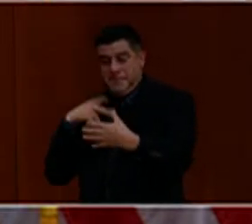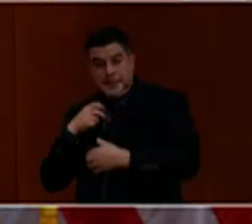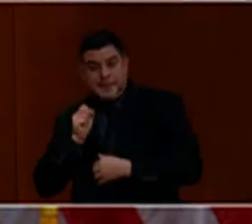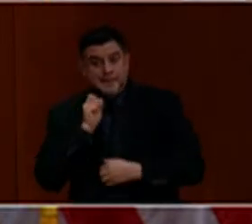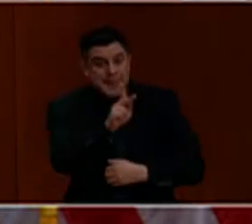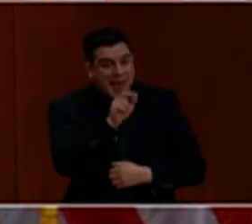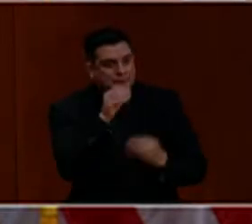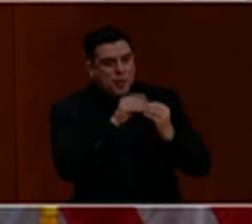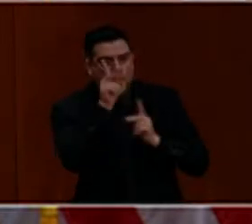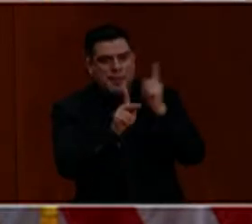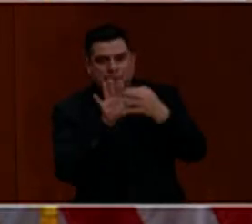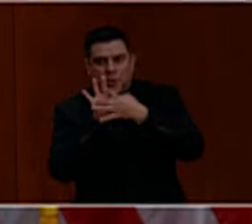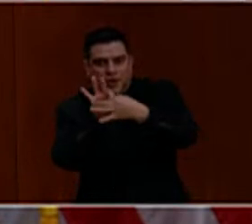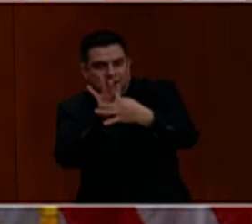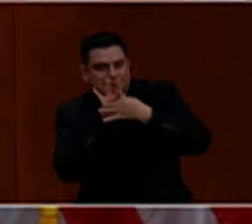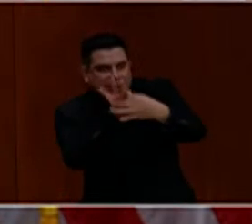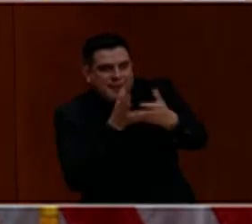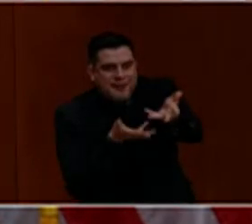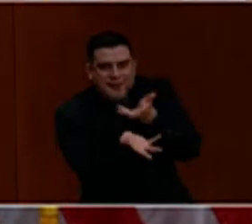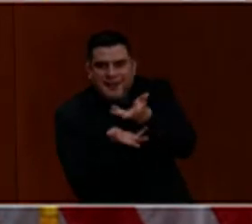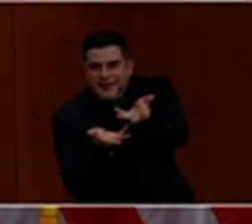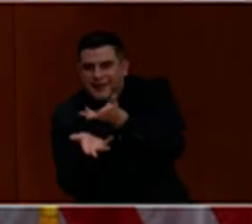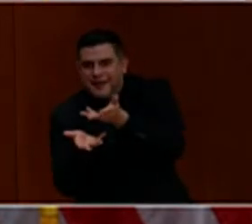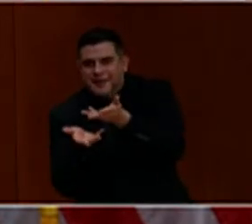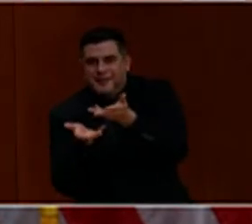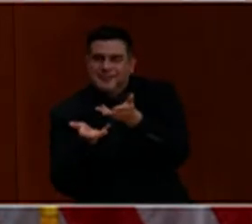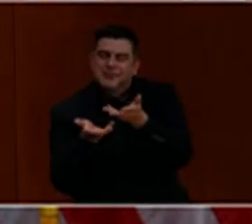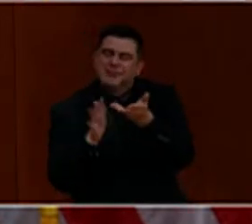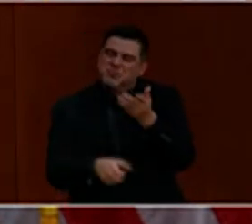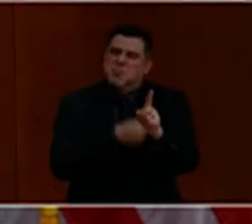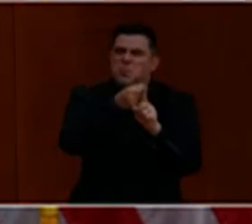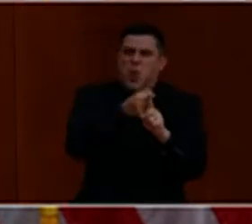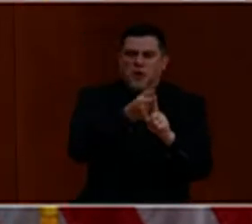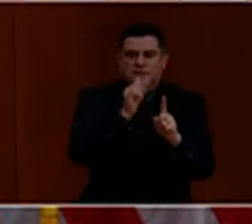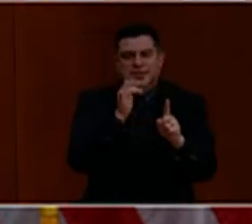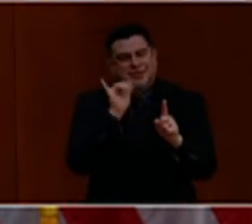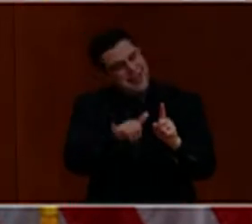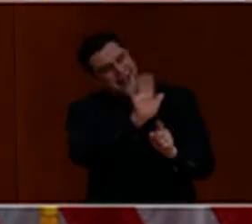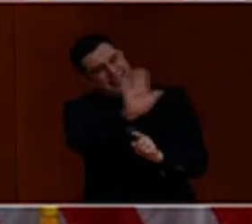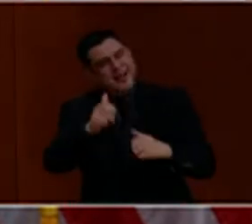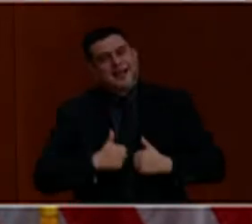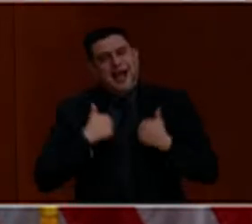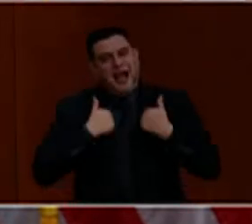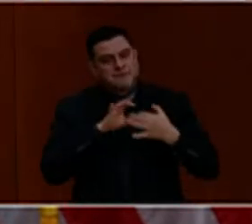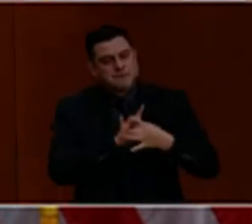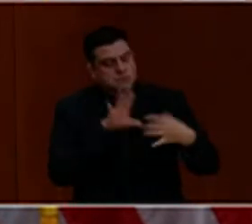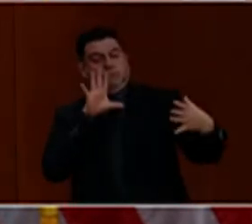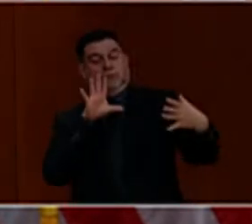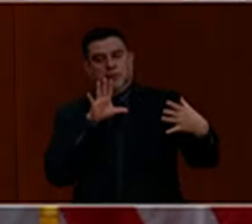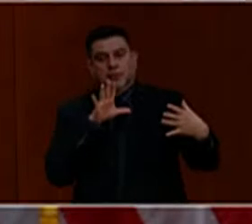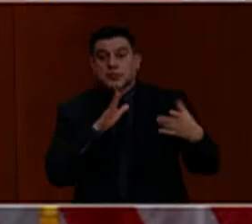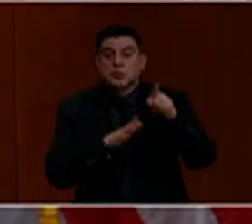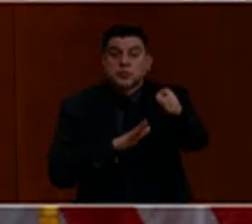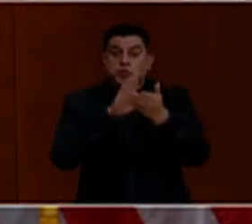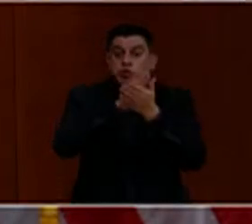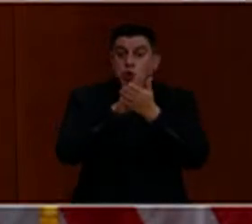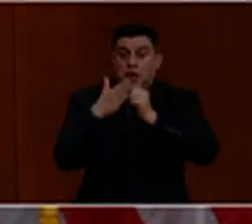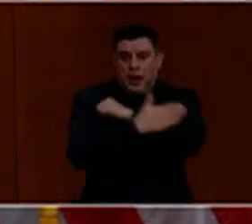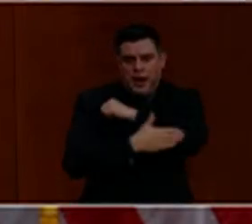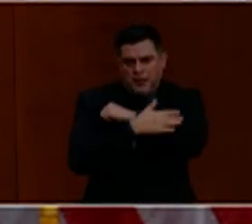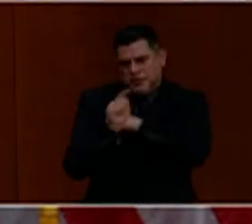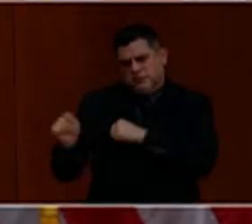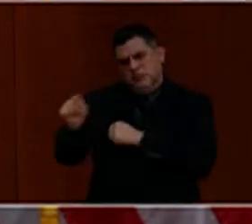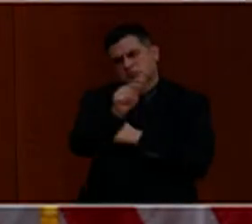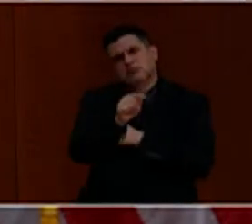in people's lives. So I think the districts that have done what they've done have done it very thoughtfully. I know we got more that are going to be coming online